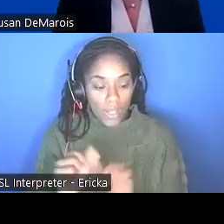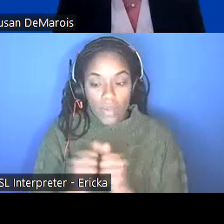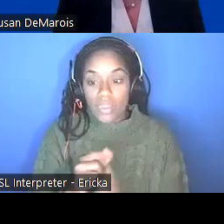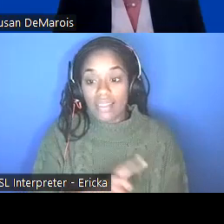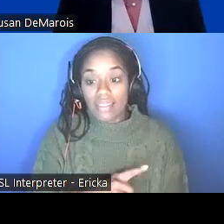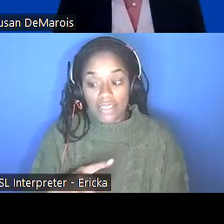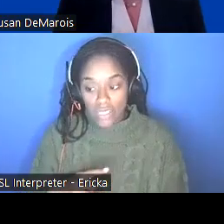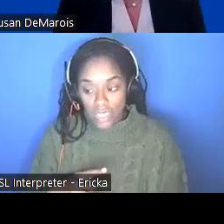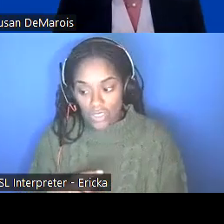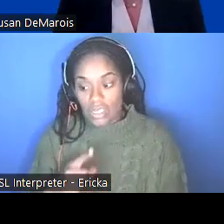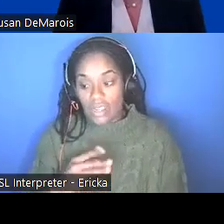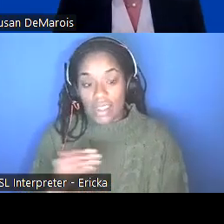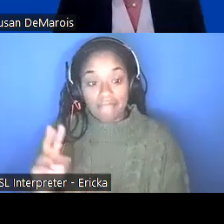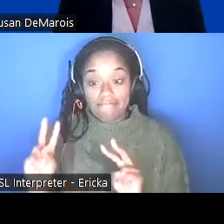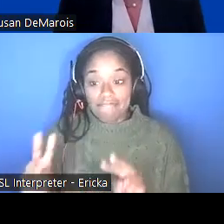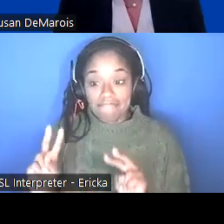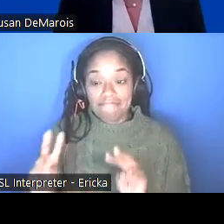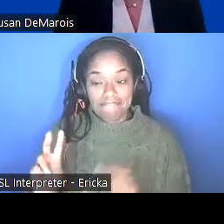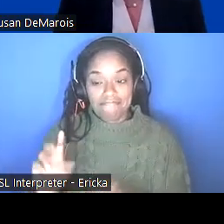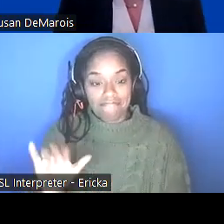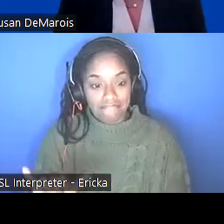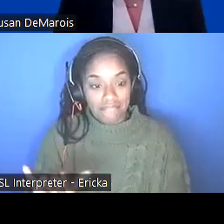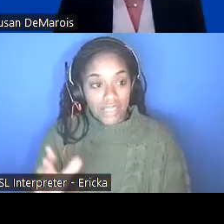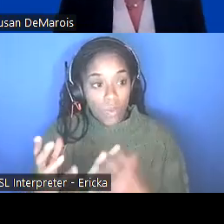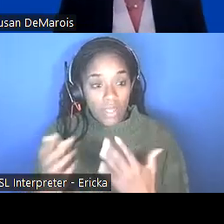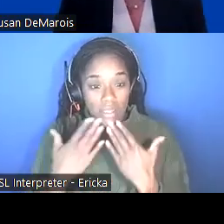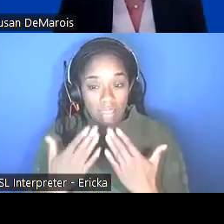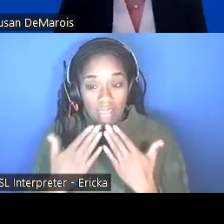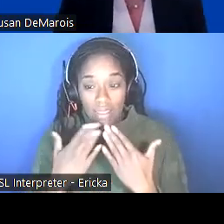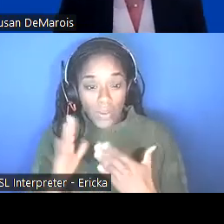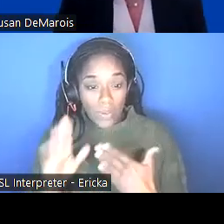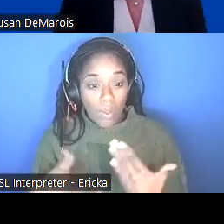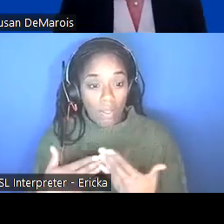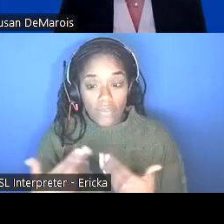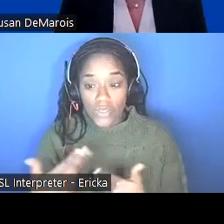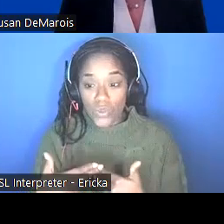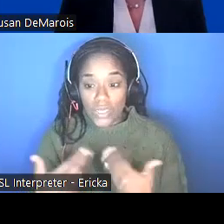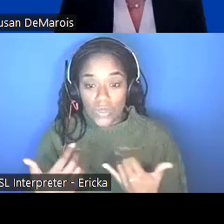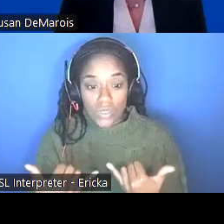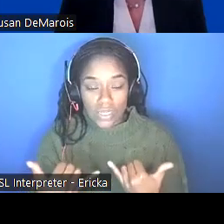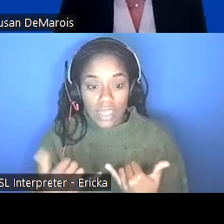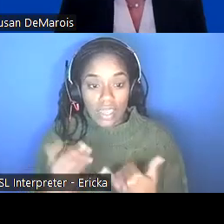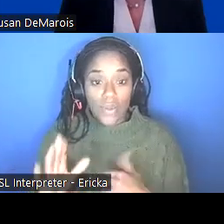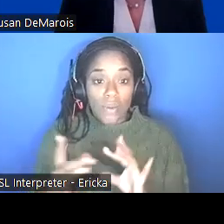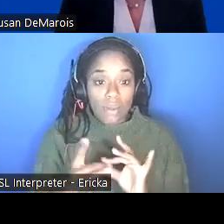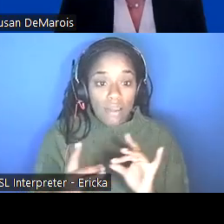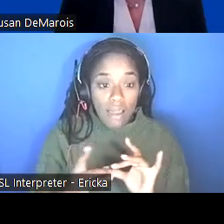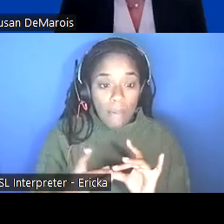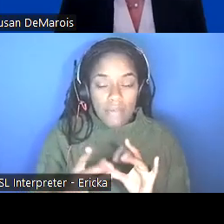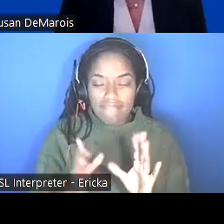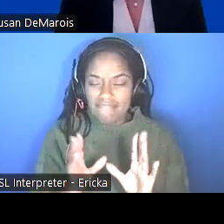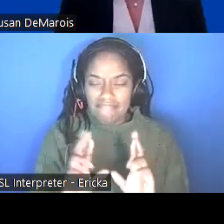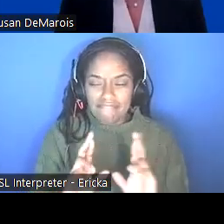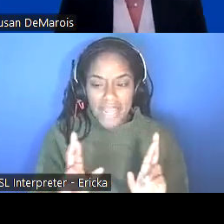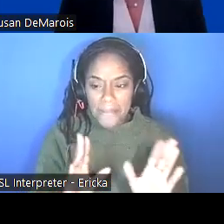on those, and we look forward to that. I want to thank you all for joining today, for your comments, for being so well